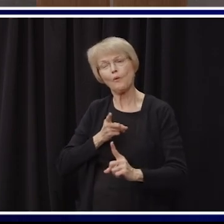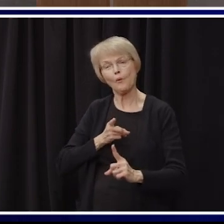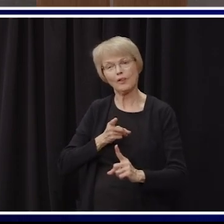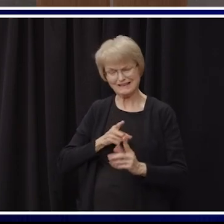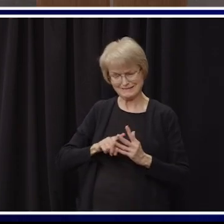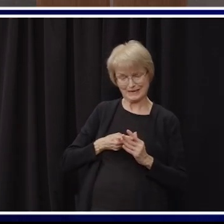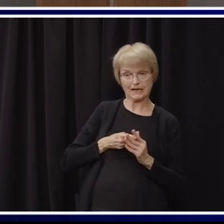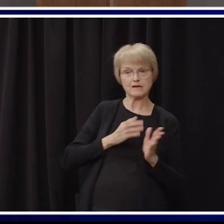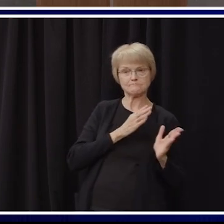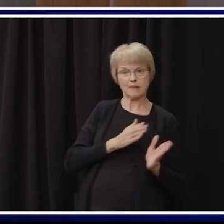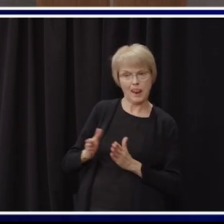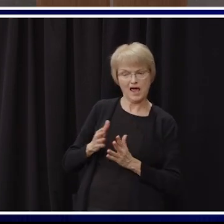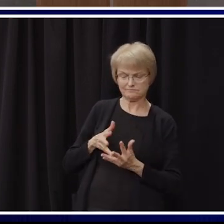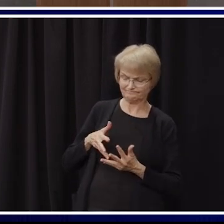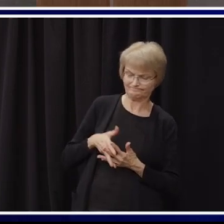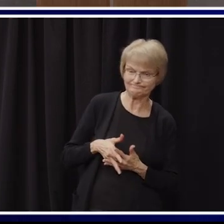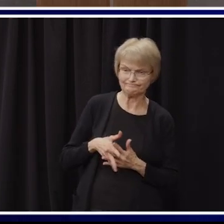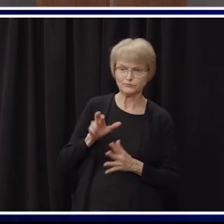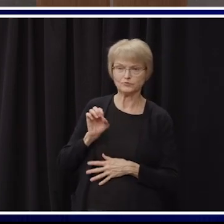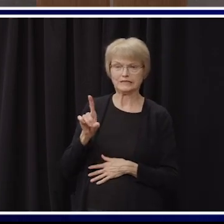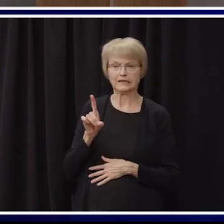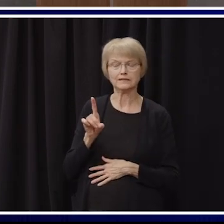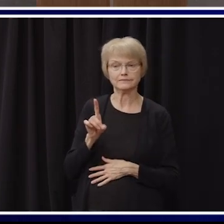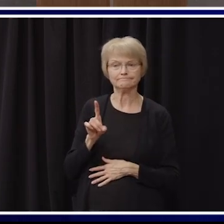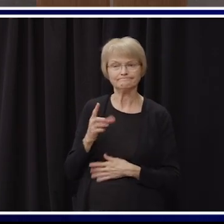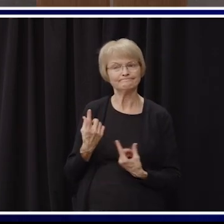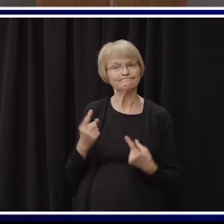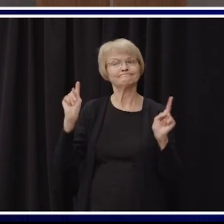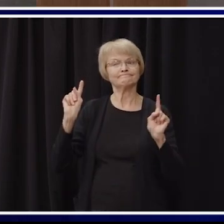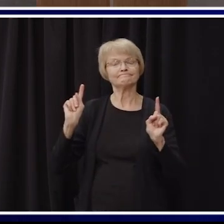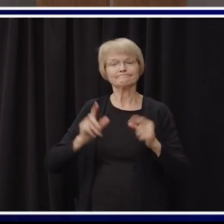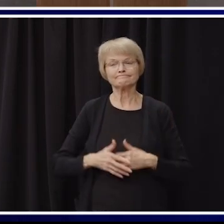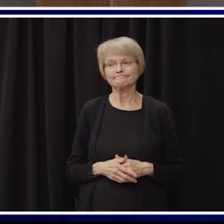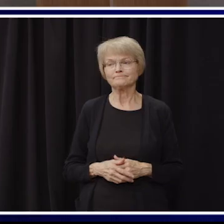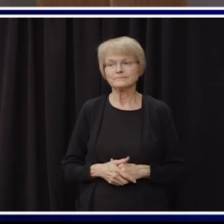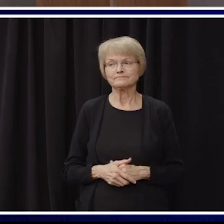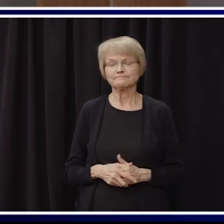planning to make this happen.